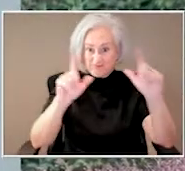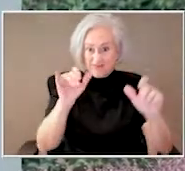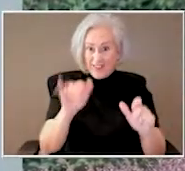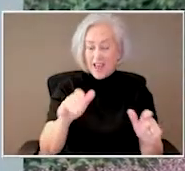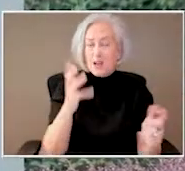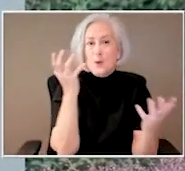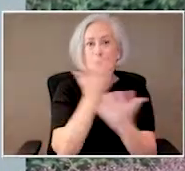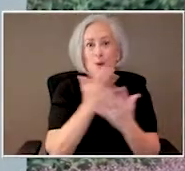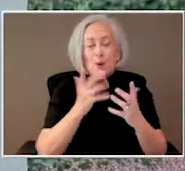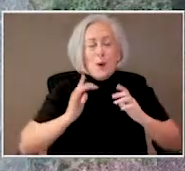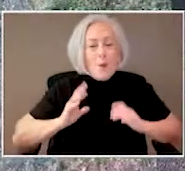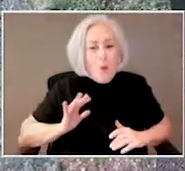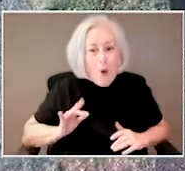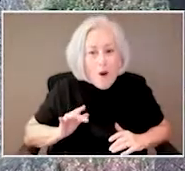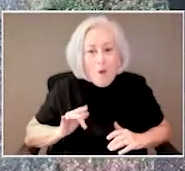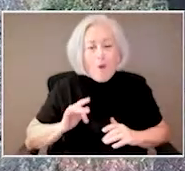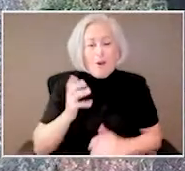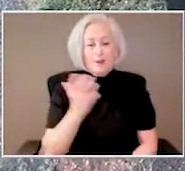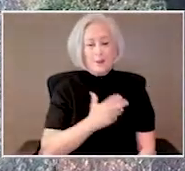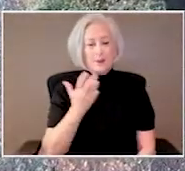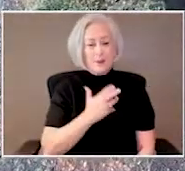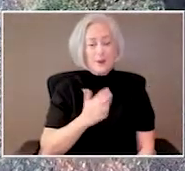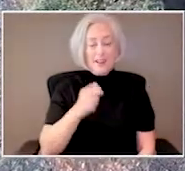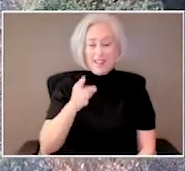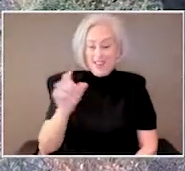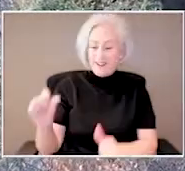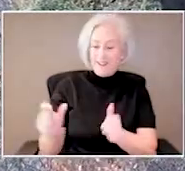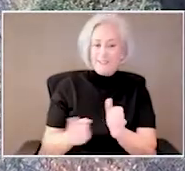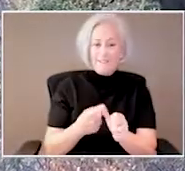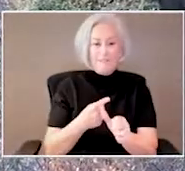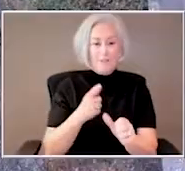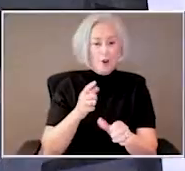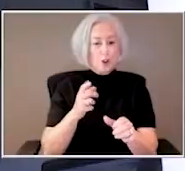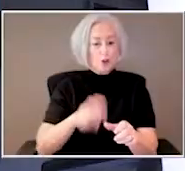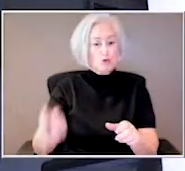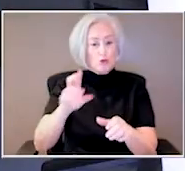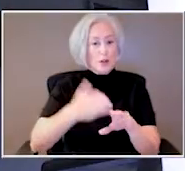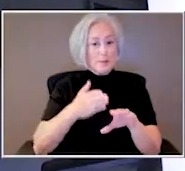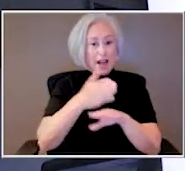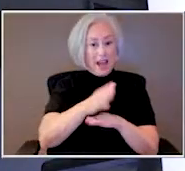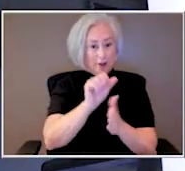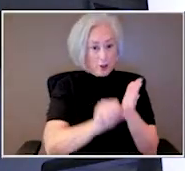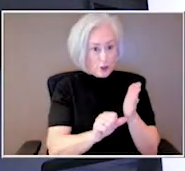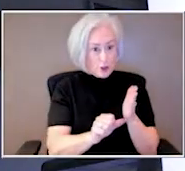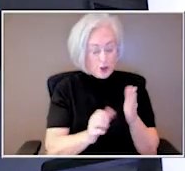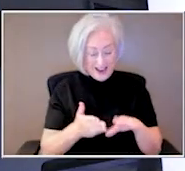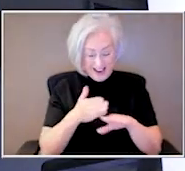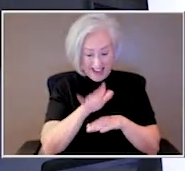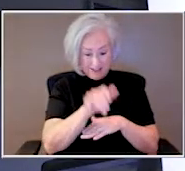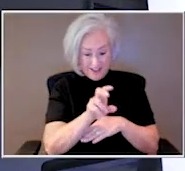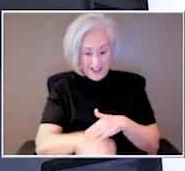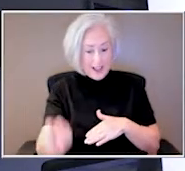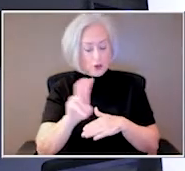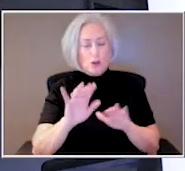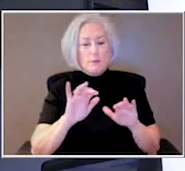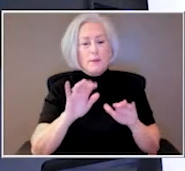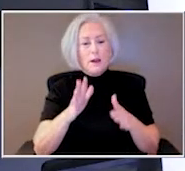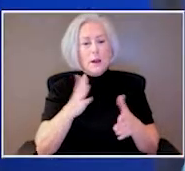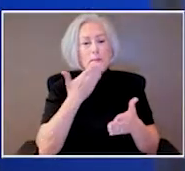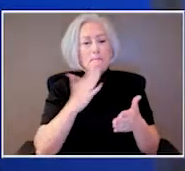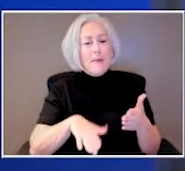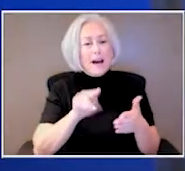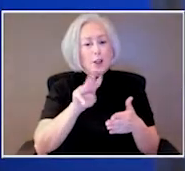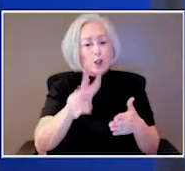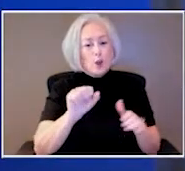very beautiful. much. Yes. So this was your first trip after surgery, but after that trip, you got some bad news. How did you learn that the cancer had spread? That was the